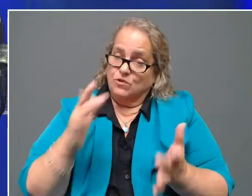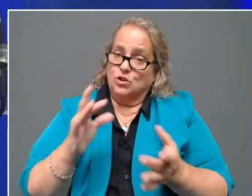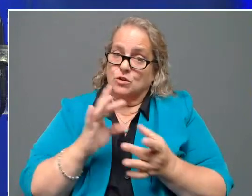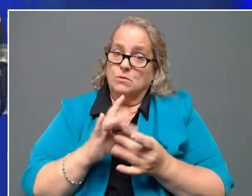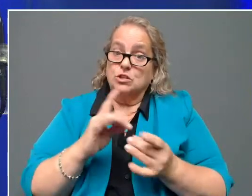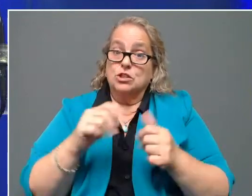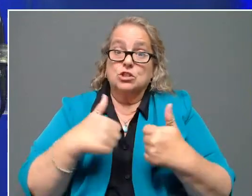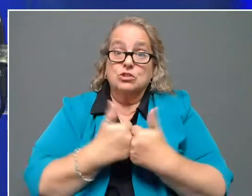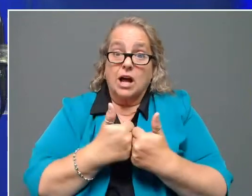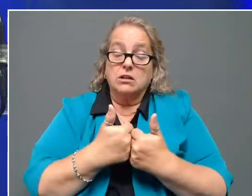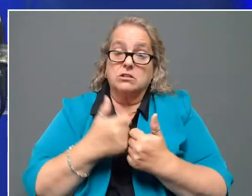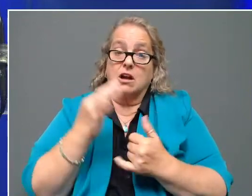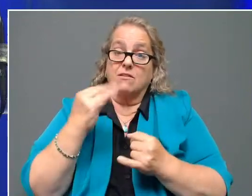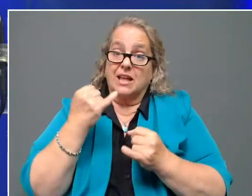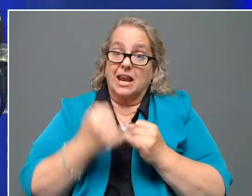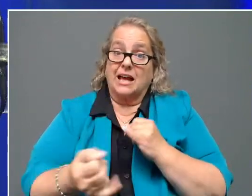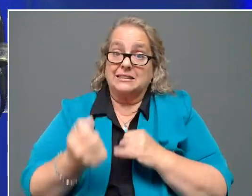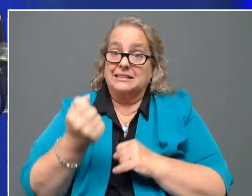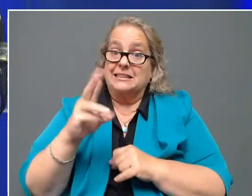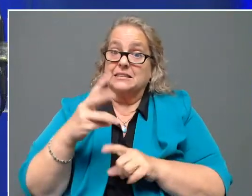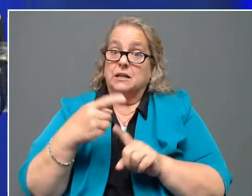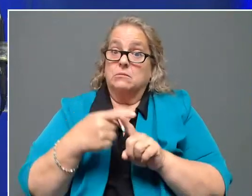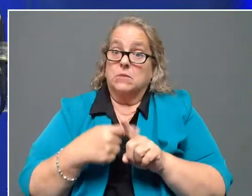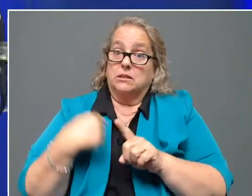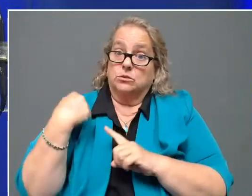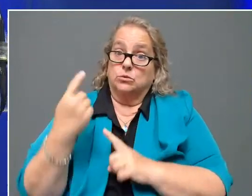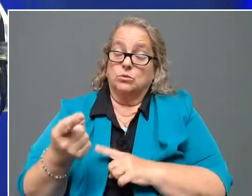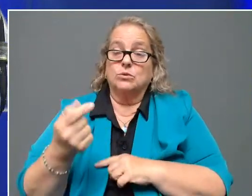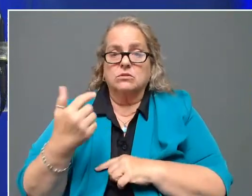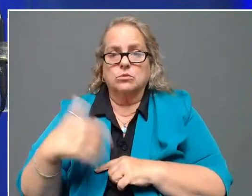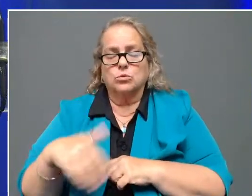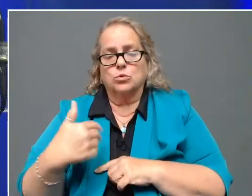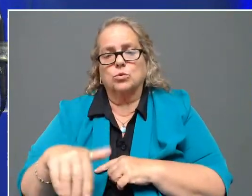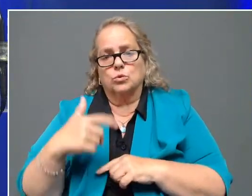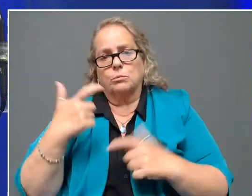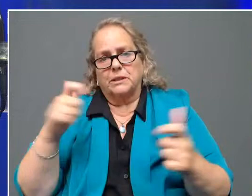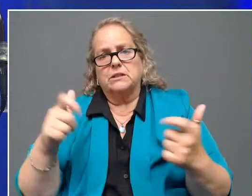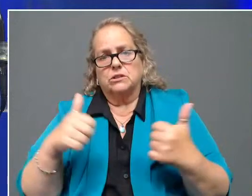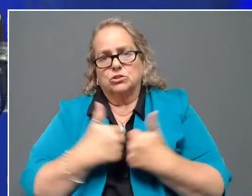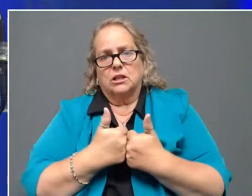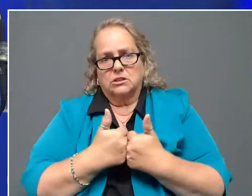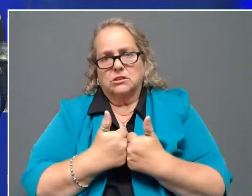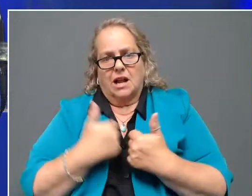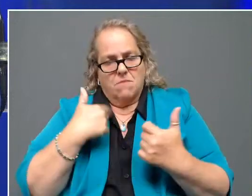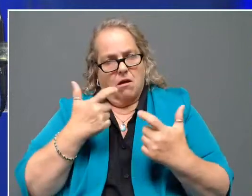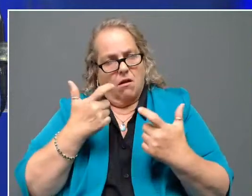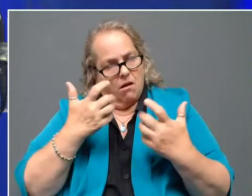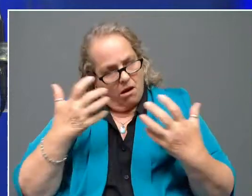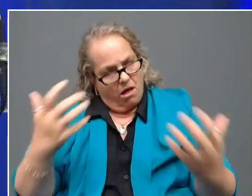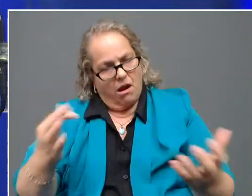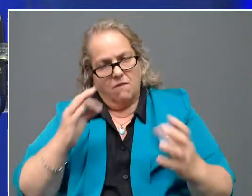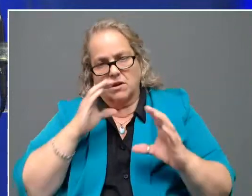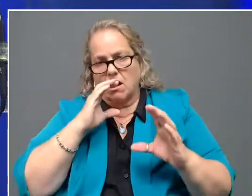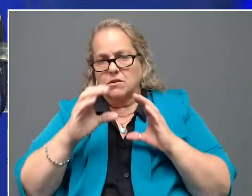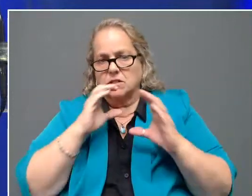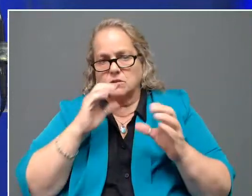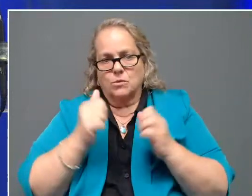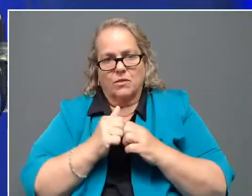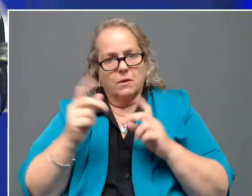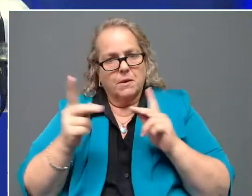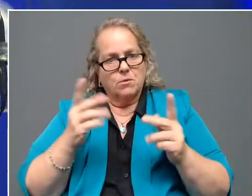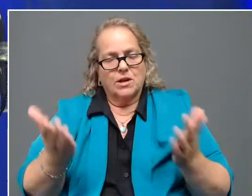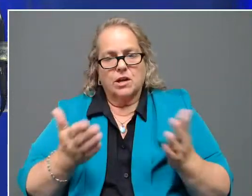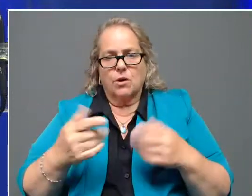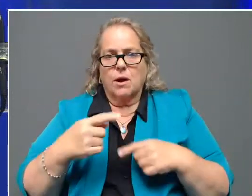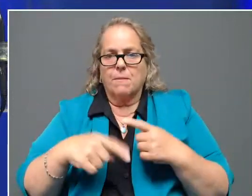last 16 months have been enormous, and I've had a lot of conversations with the people here about problems